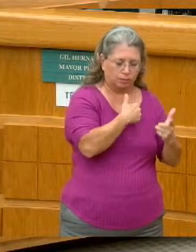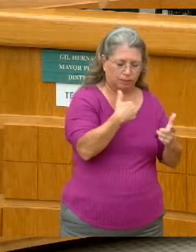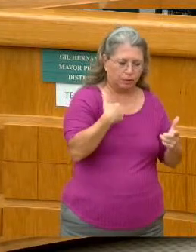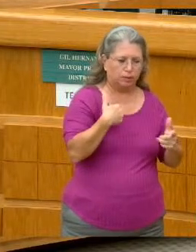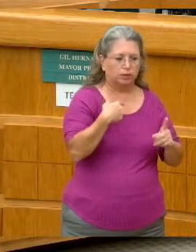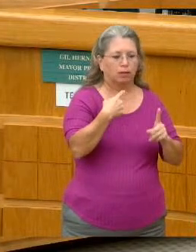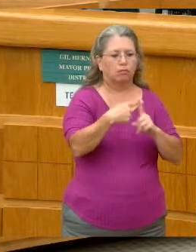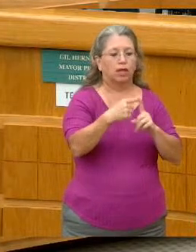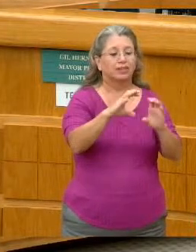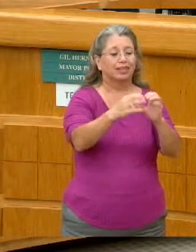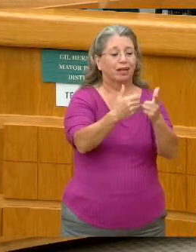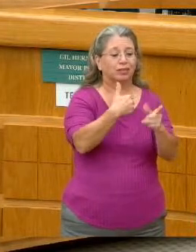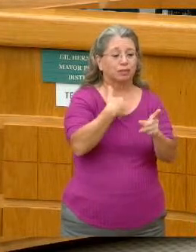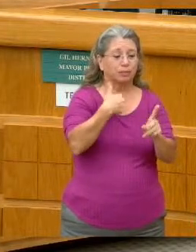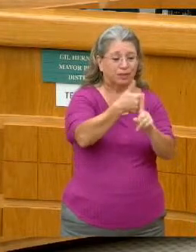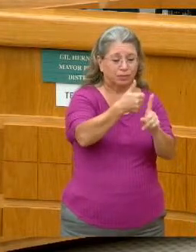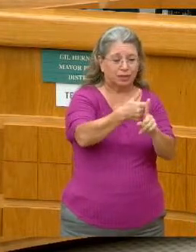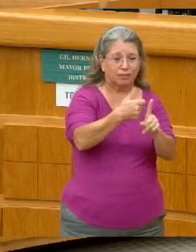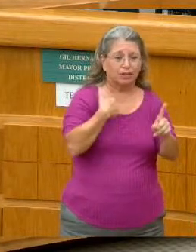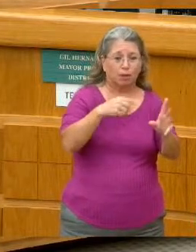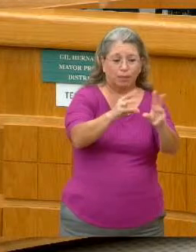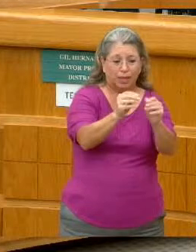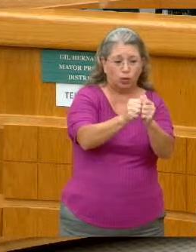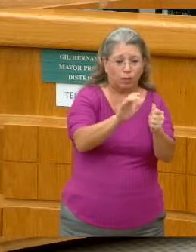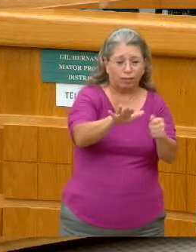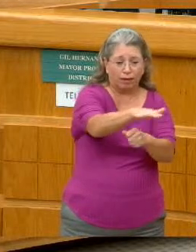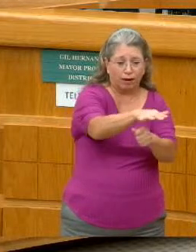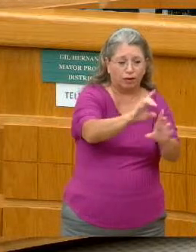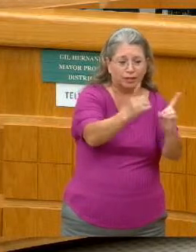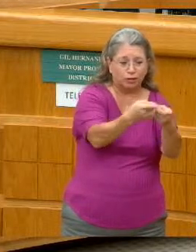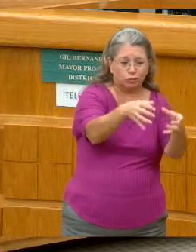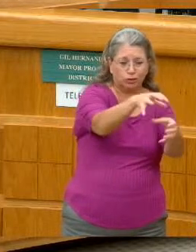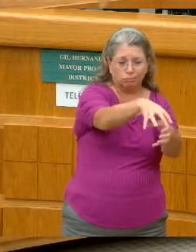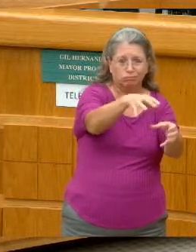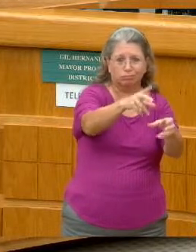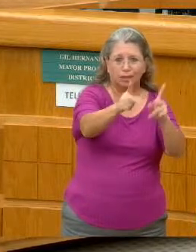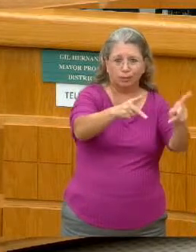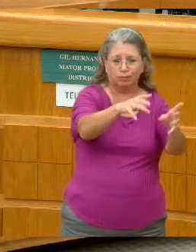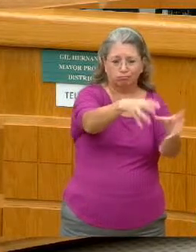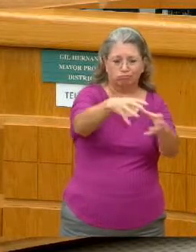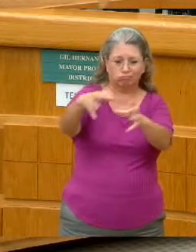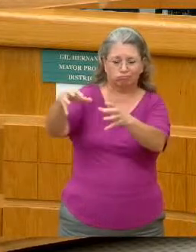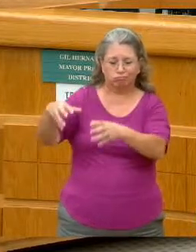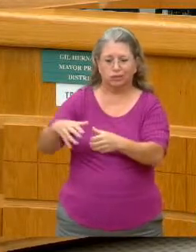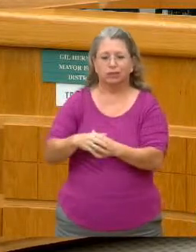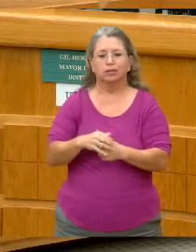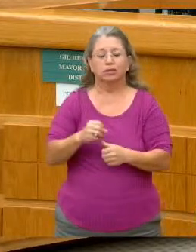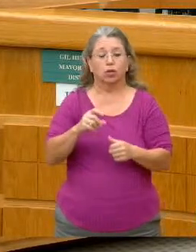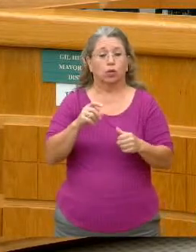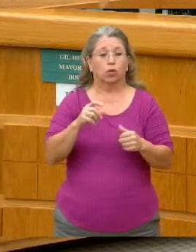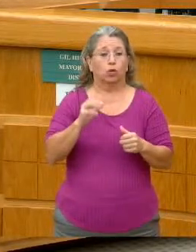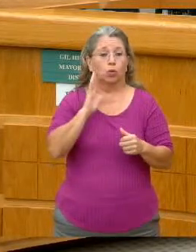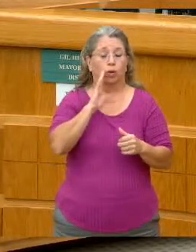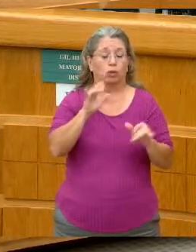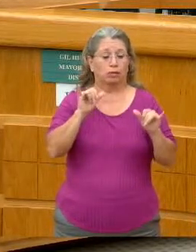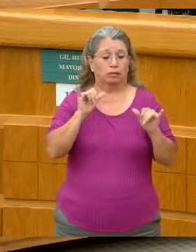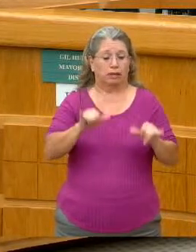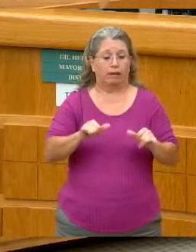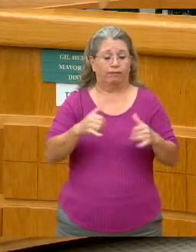evening meetings with the community and with the Council as well. So we're going to keep the schedule that we have this week, which is